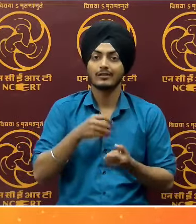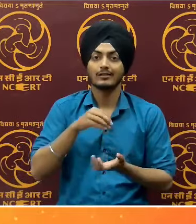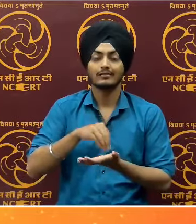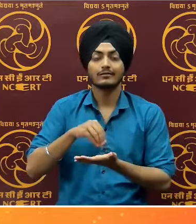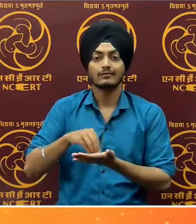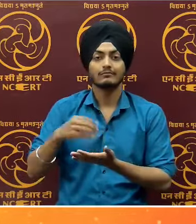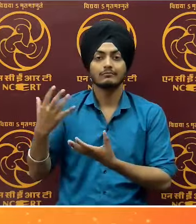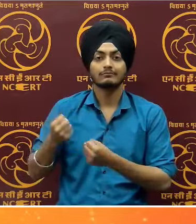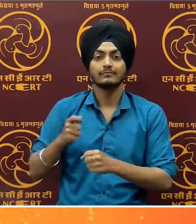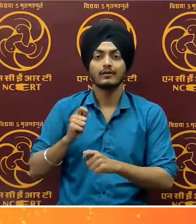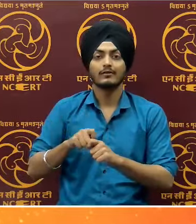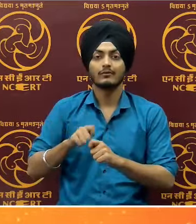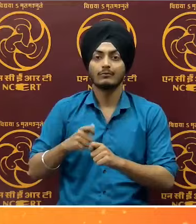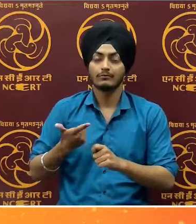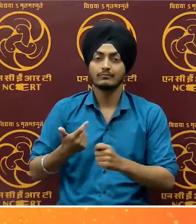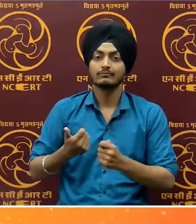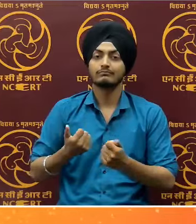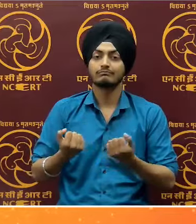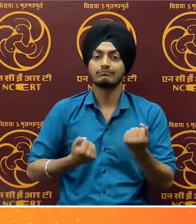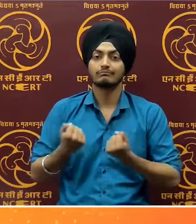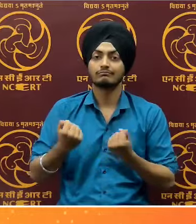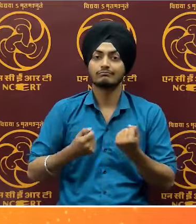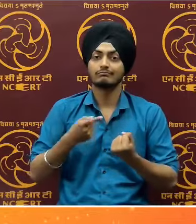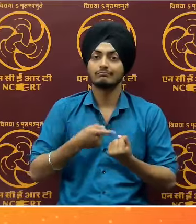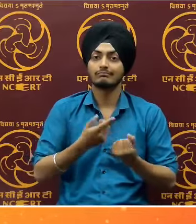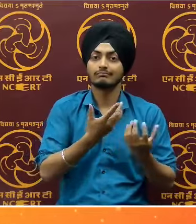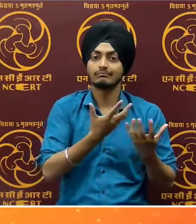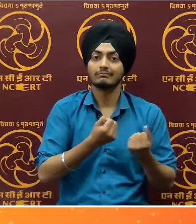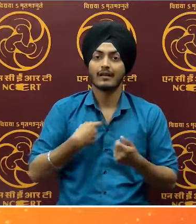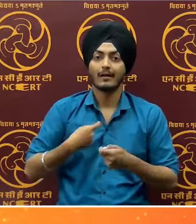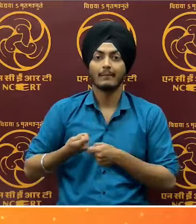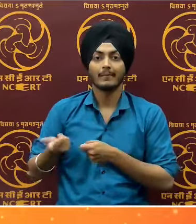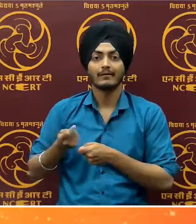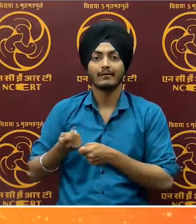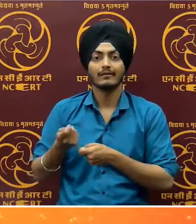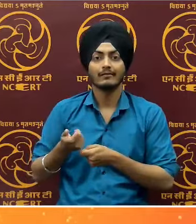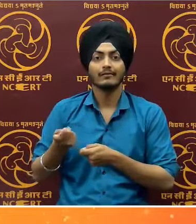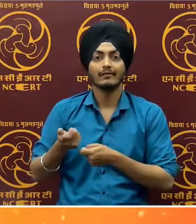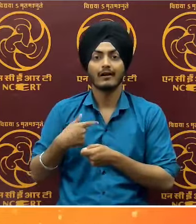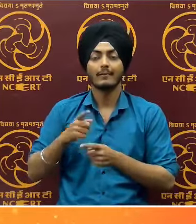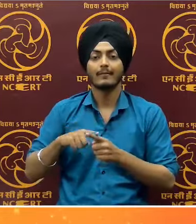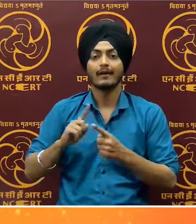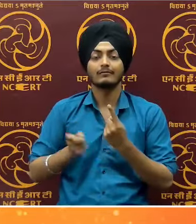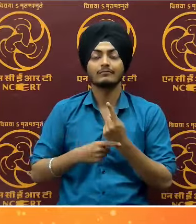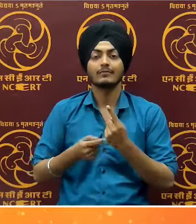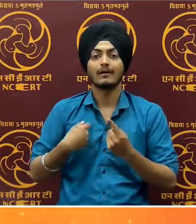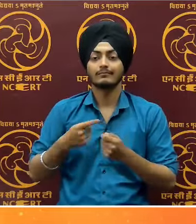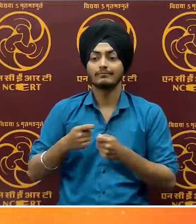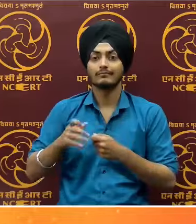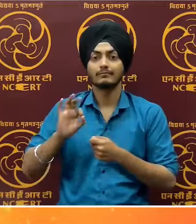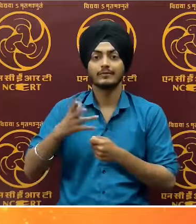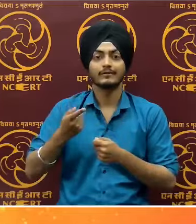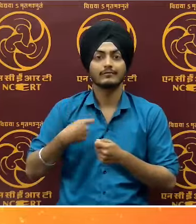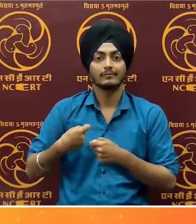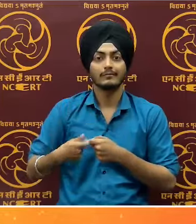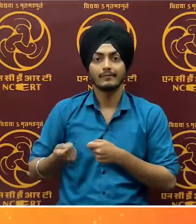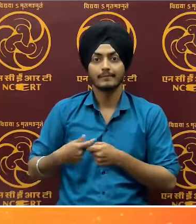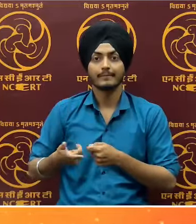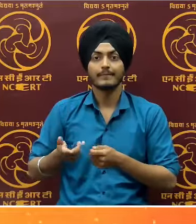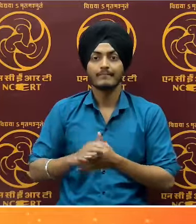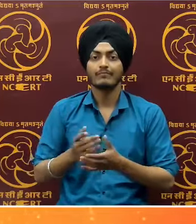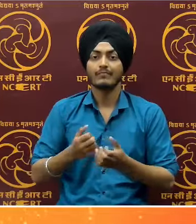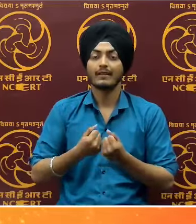then tools, tractors, they have to pay the rent of the tractor, they have to pay the bills, electricity bills. So altogether